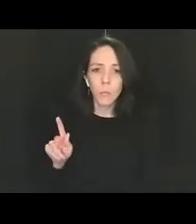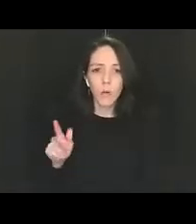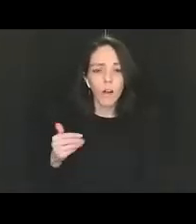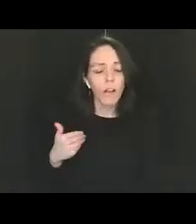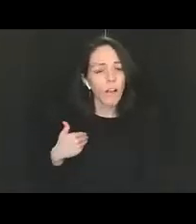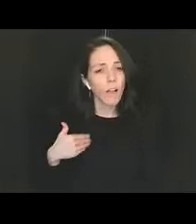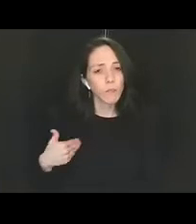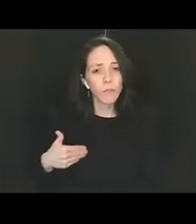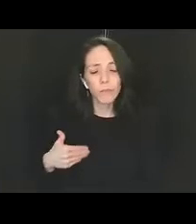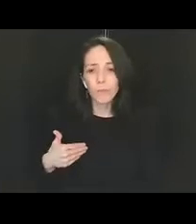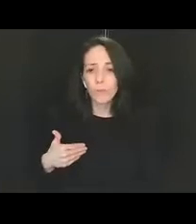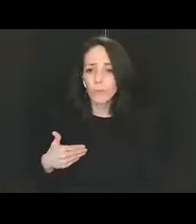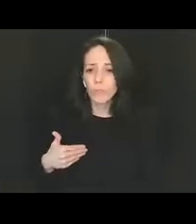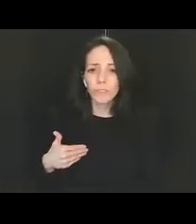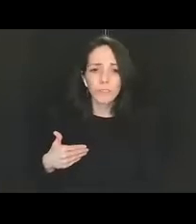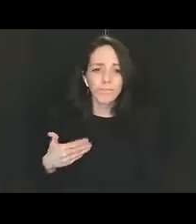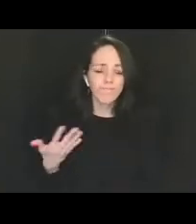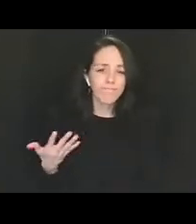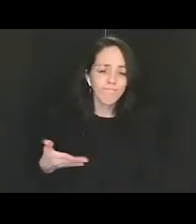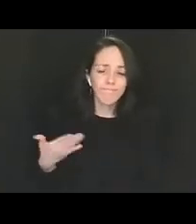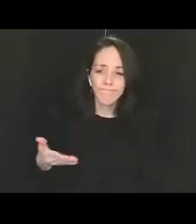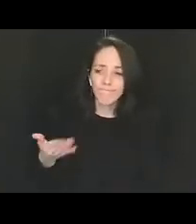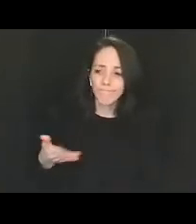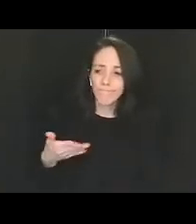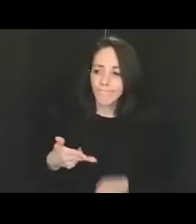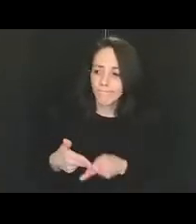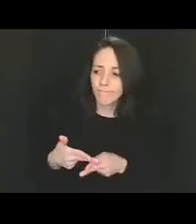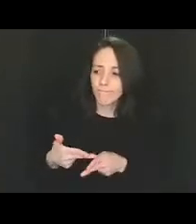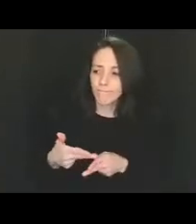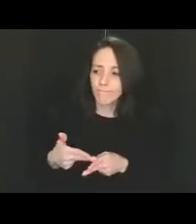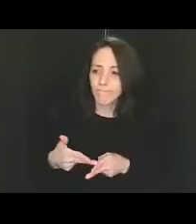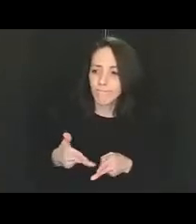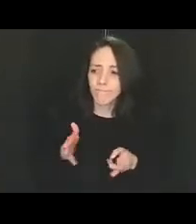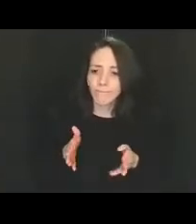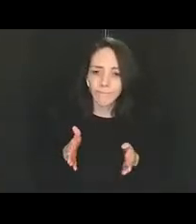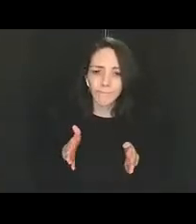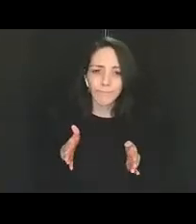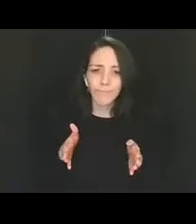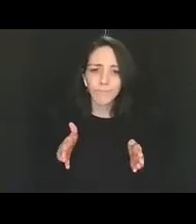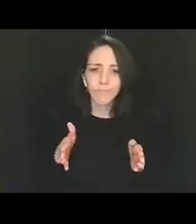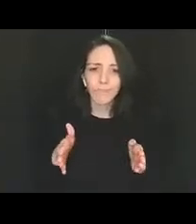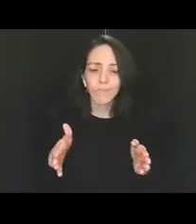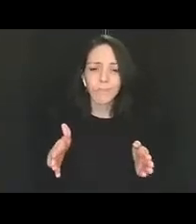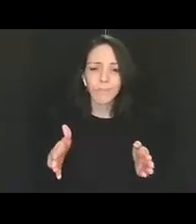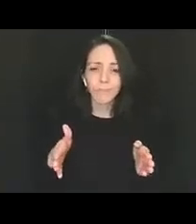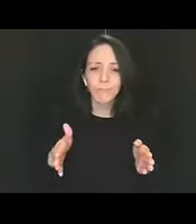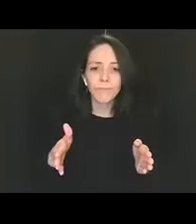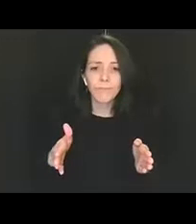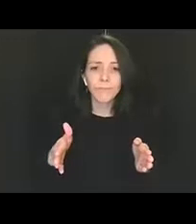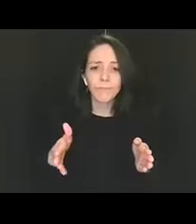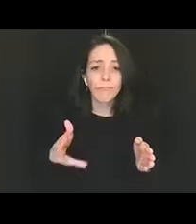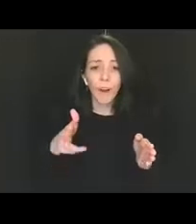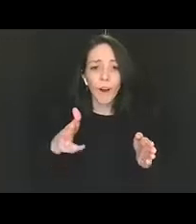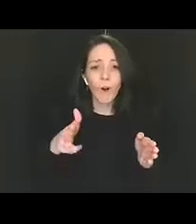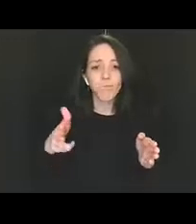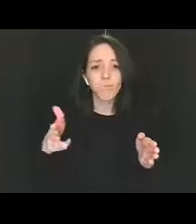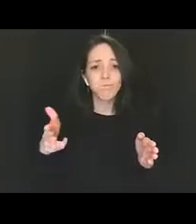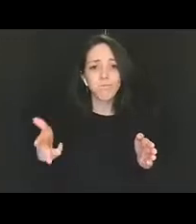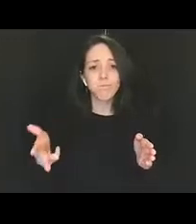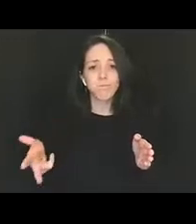I'm not sure how to call it, but at the edge of each side of the road, the cars have gone down